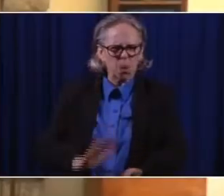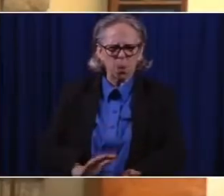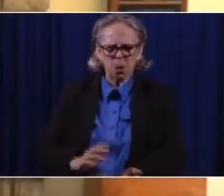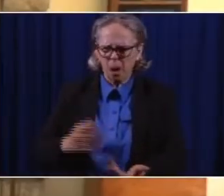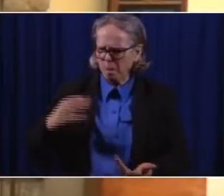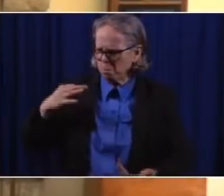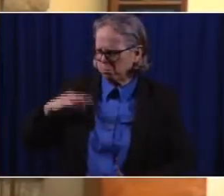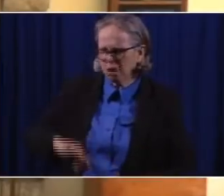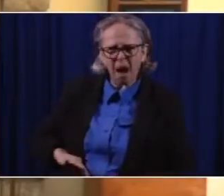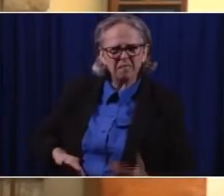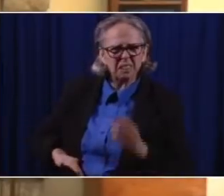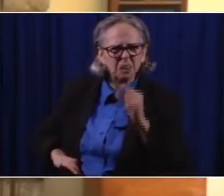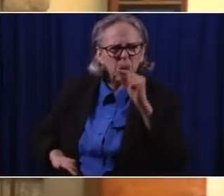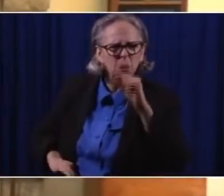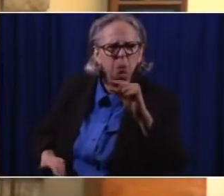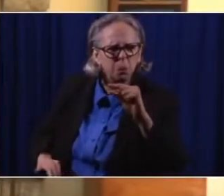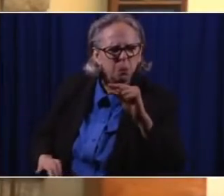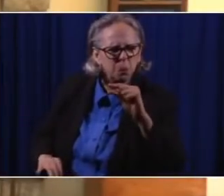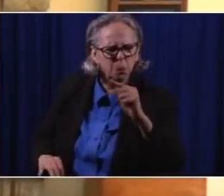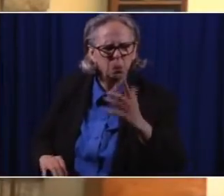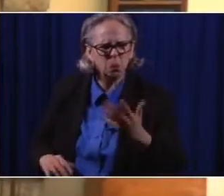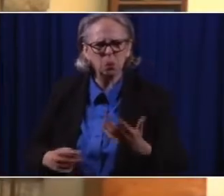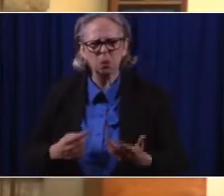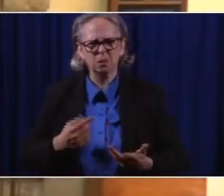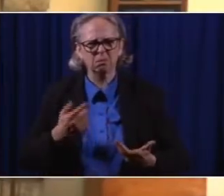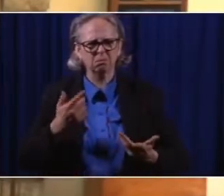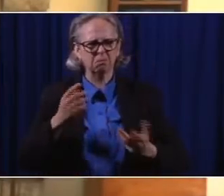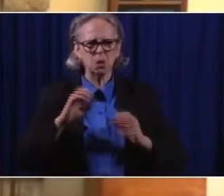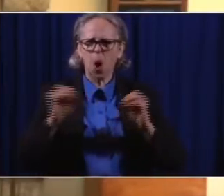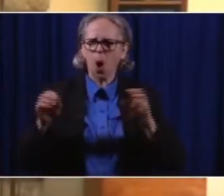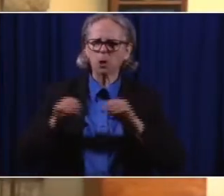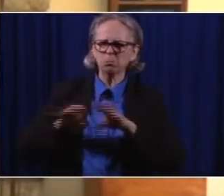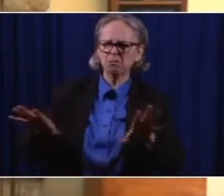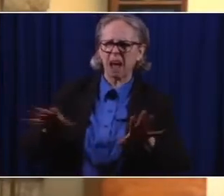that there's not spread at bars and restaurants.